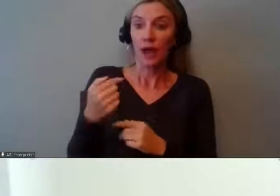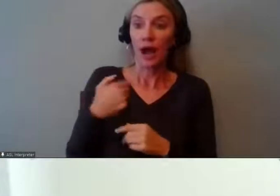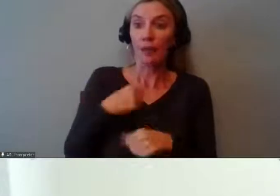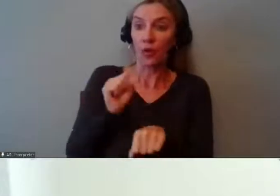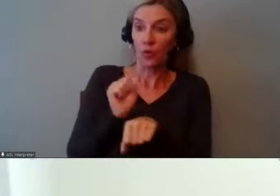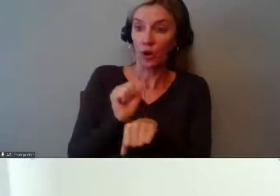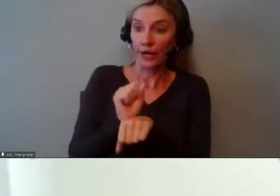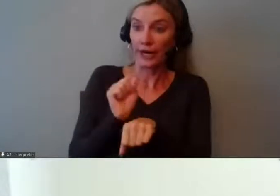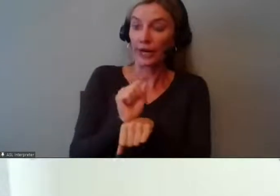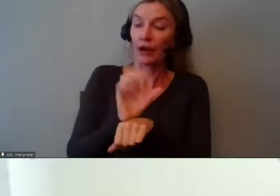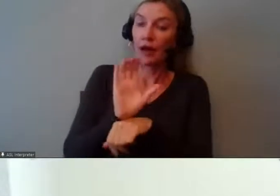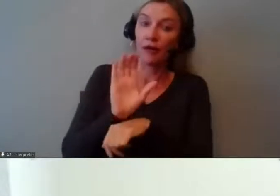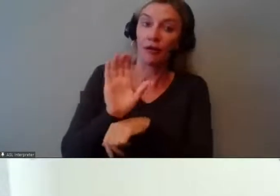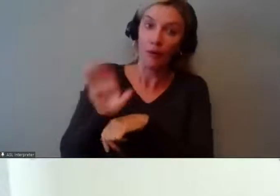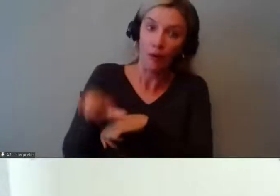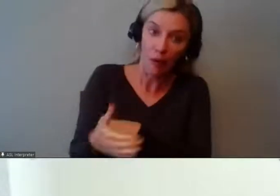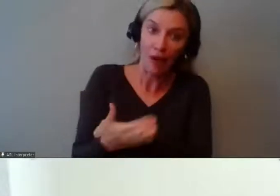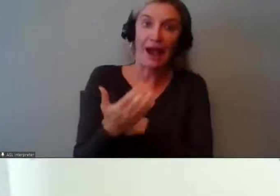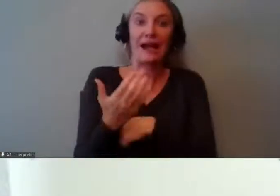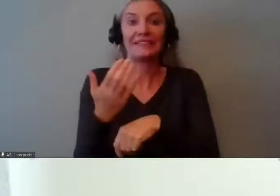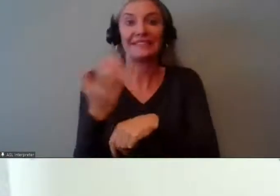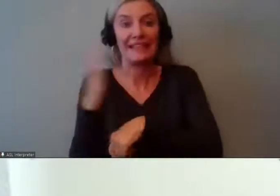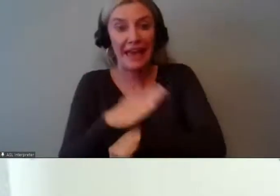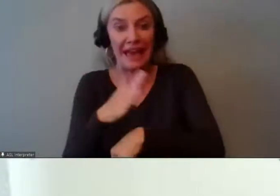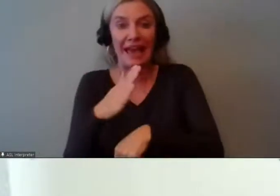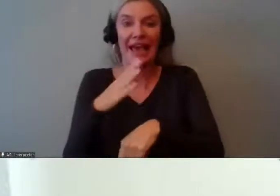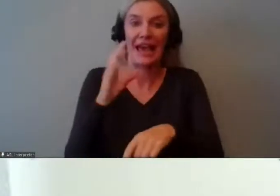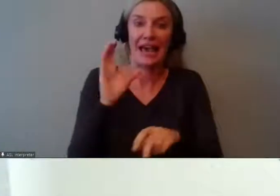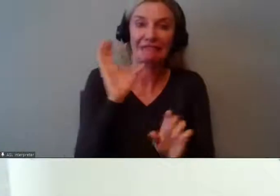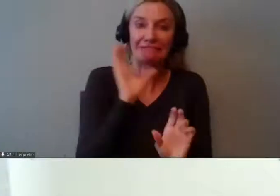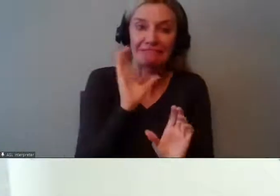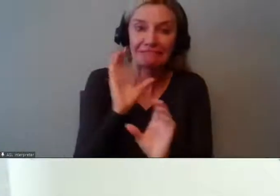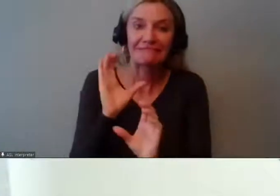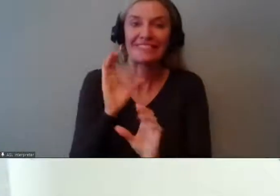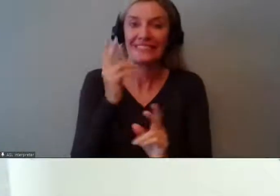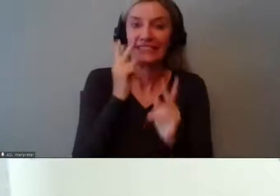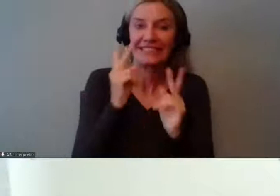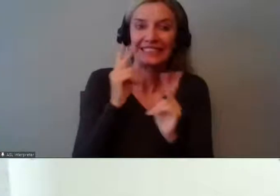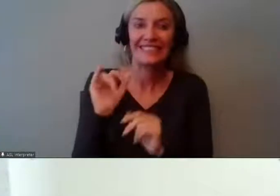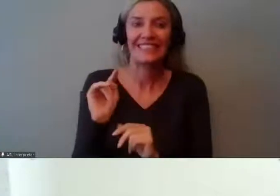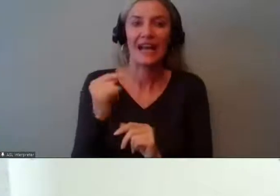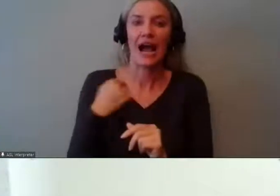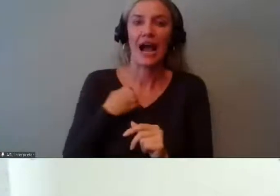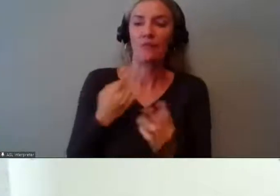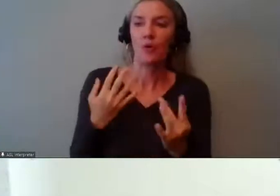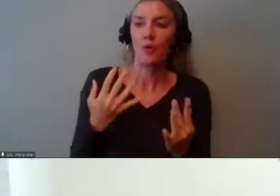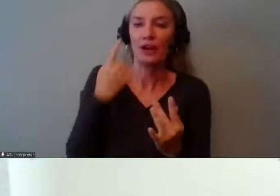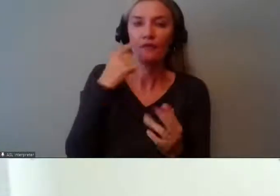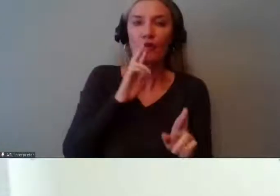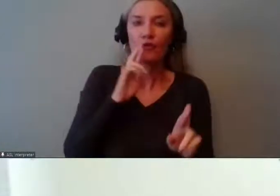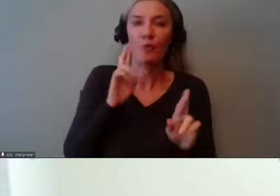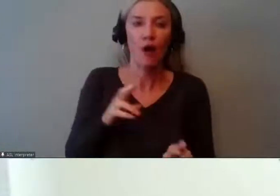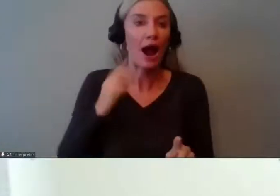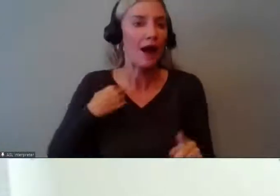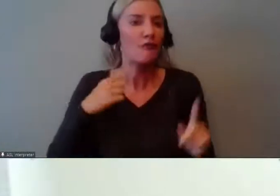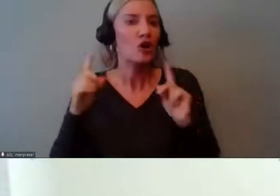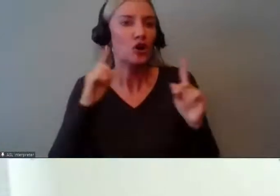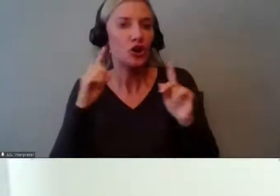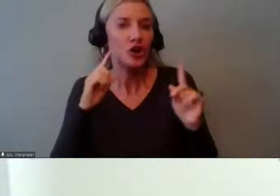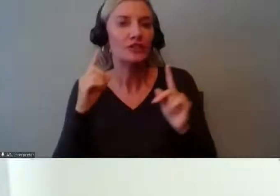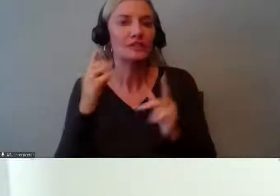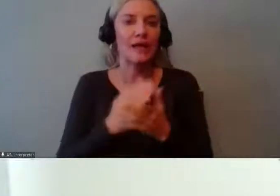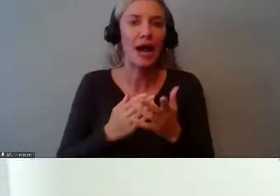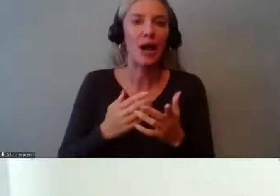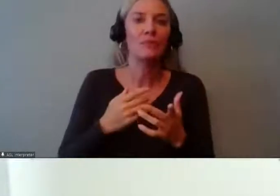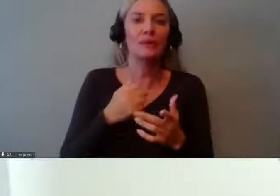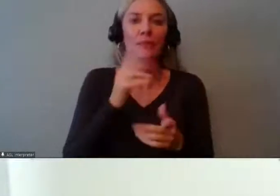dark. I haven't been out there to see it, but I'm waiting for reports, and I've heard some and gotten some in the mail. It's kind of